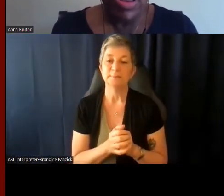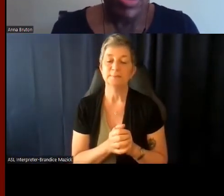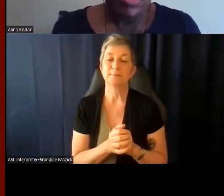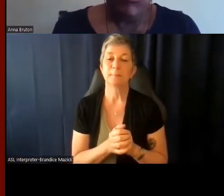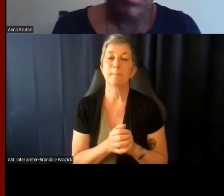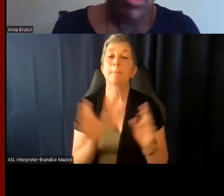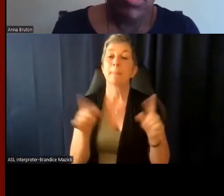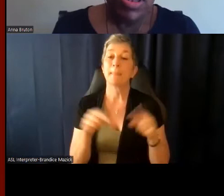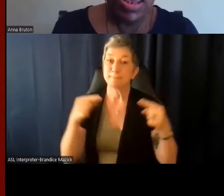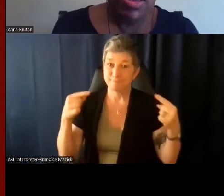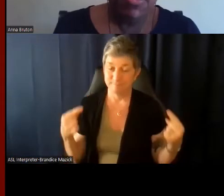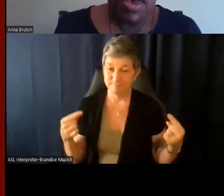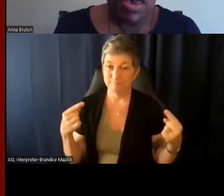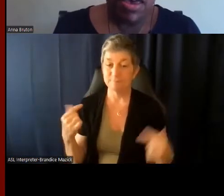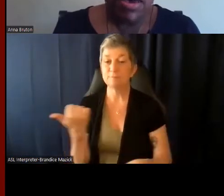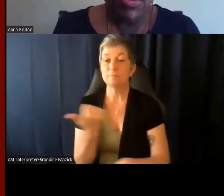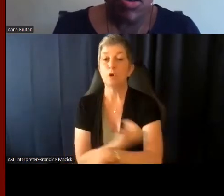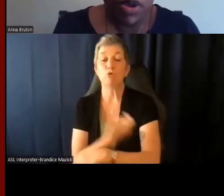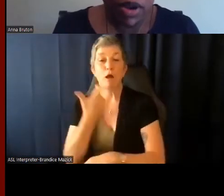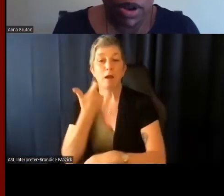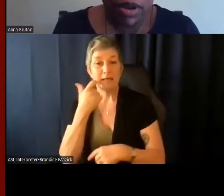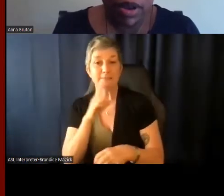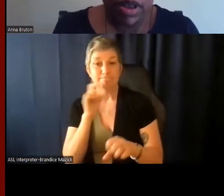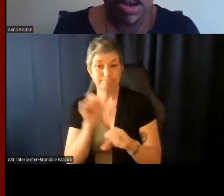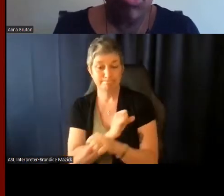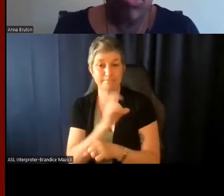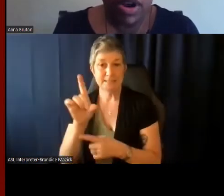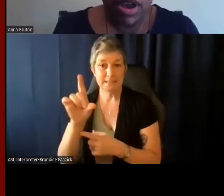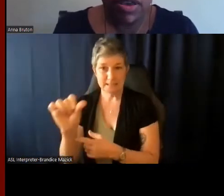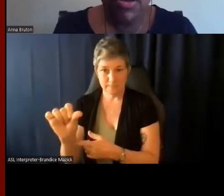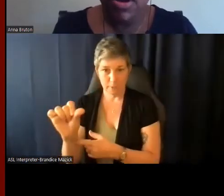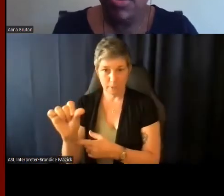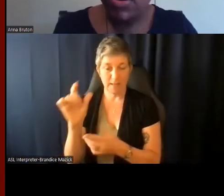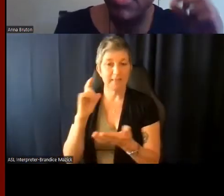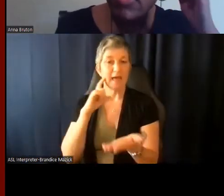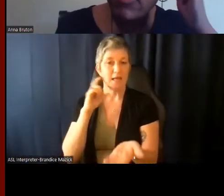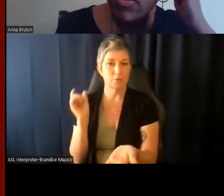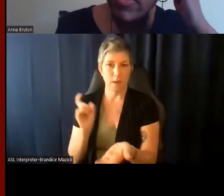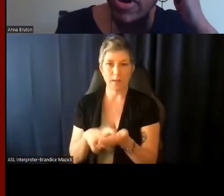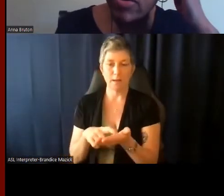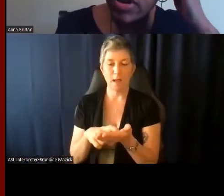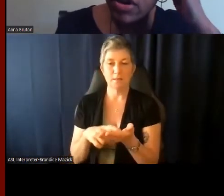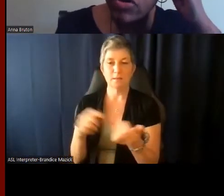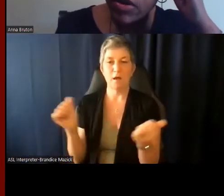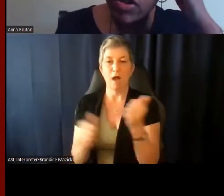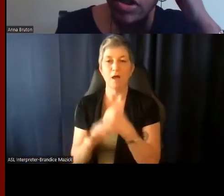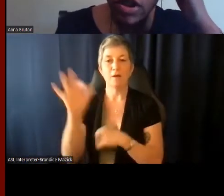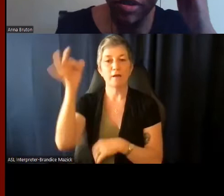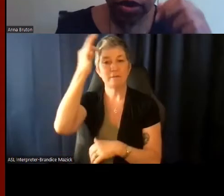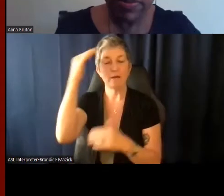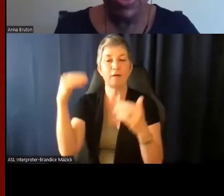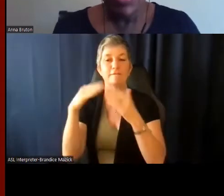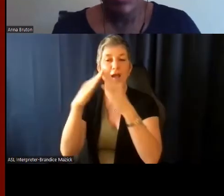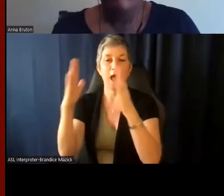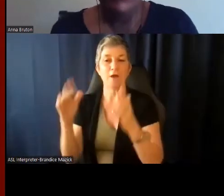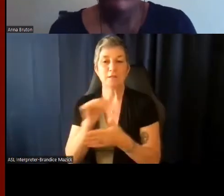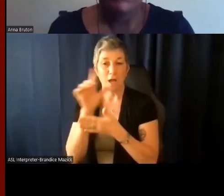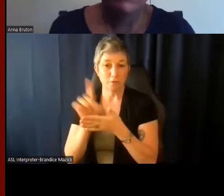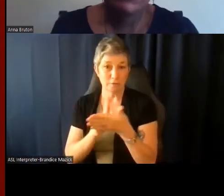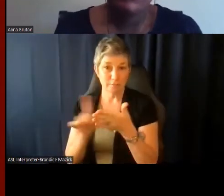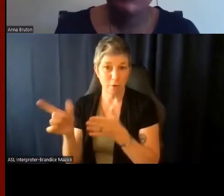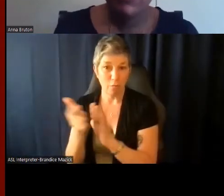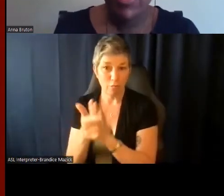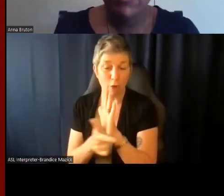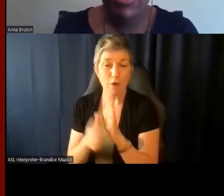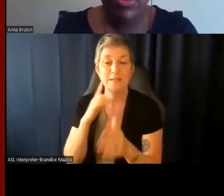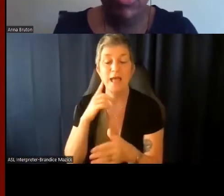Contrary, drug addiction is a disability that is recognized under federal fair housing and non-discrimination laws. And federal